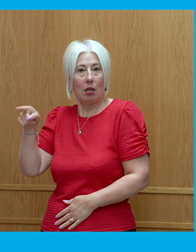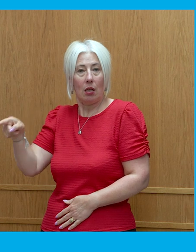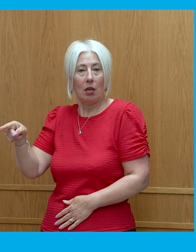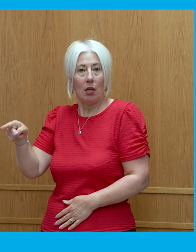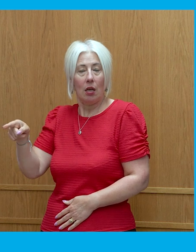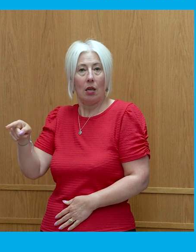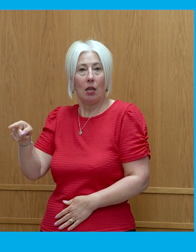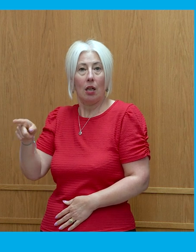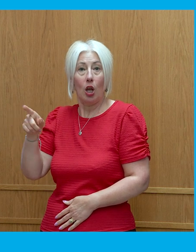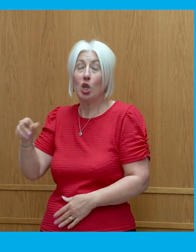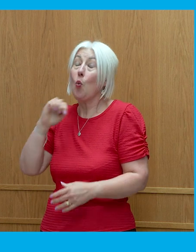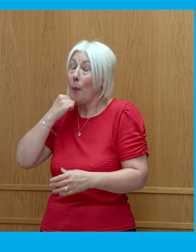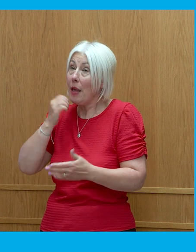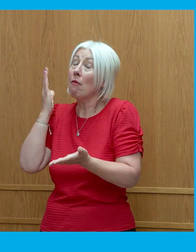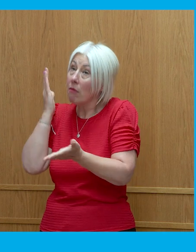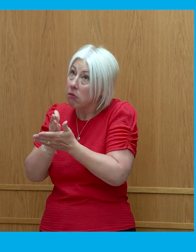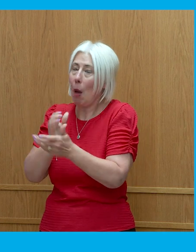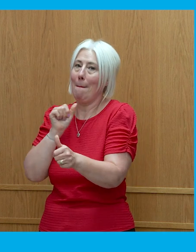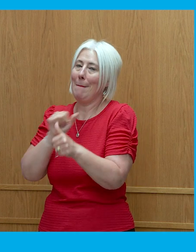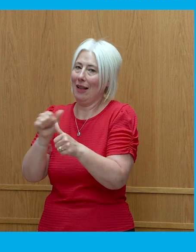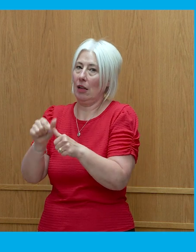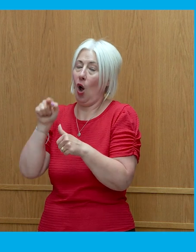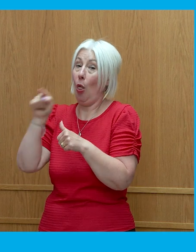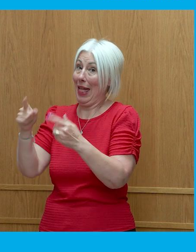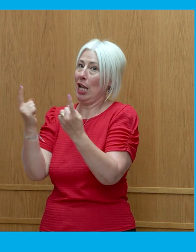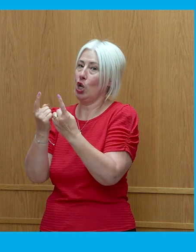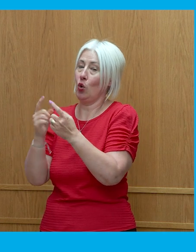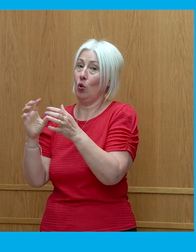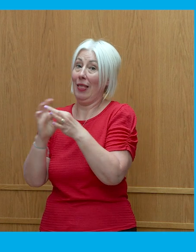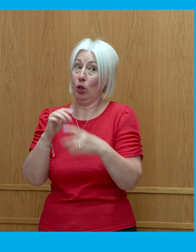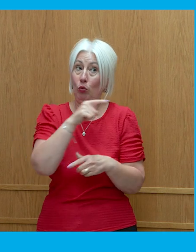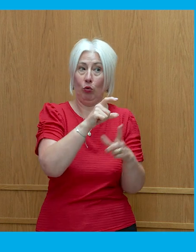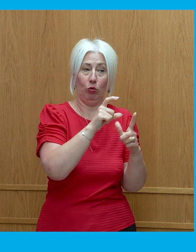curse, a heck of a lot better on that issue than Donald Trump.